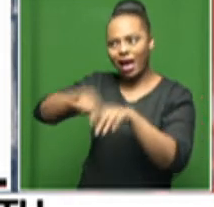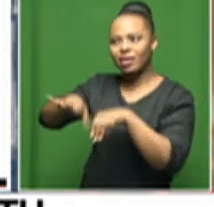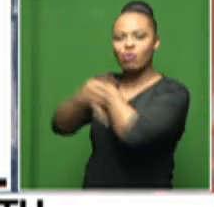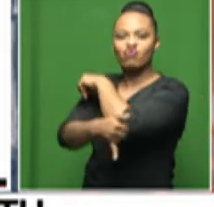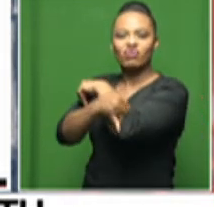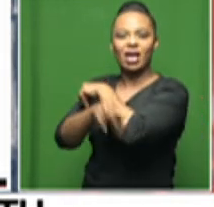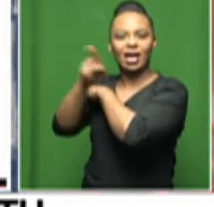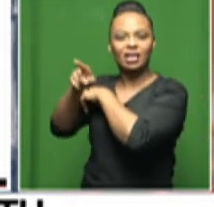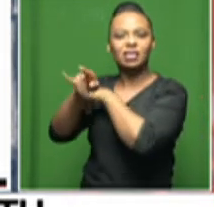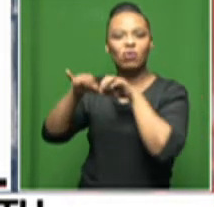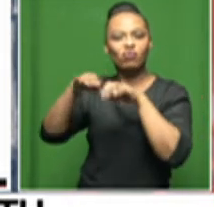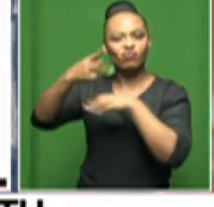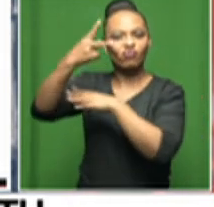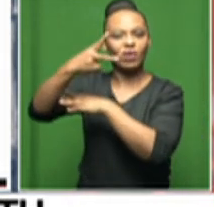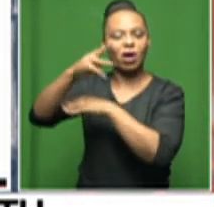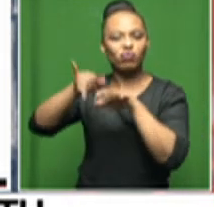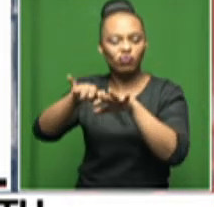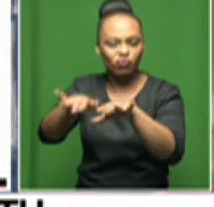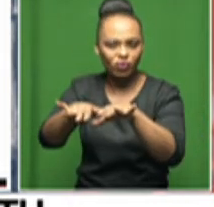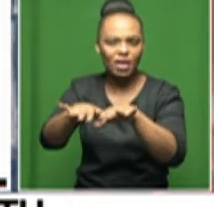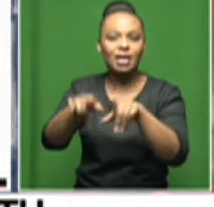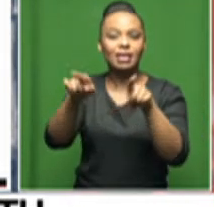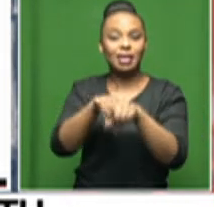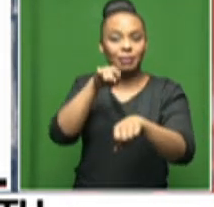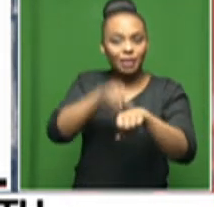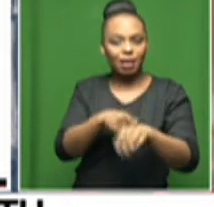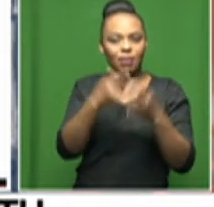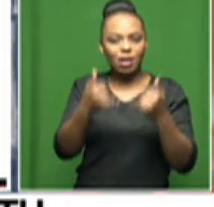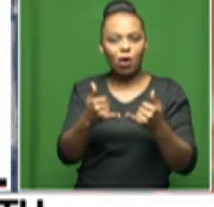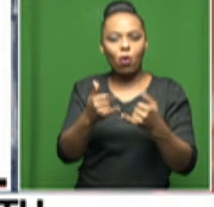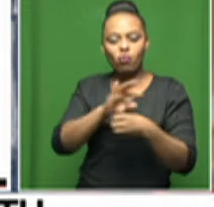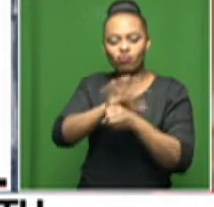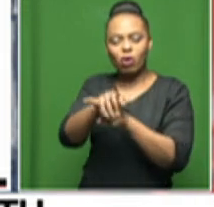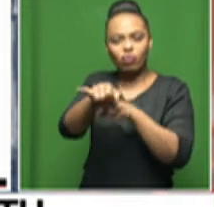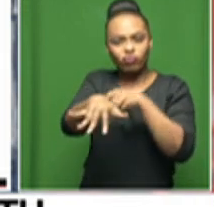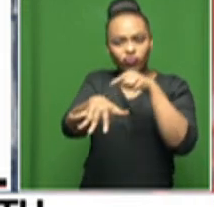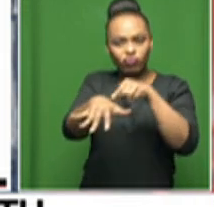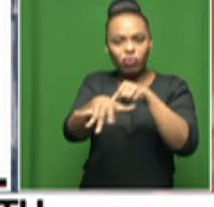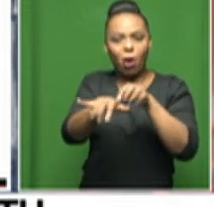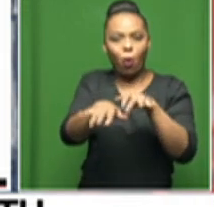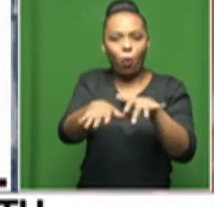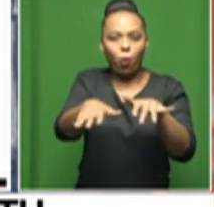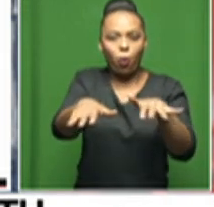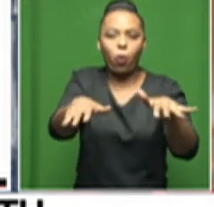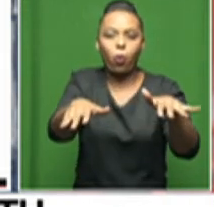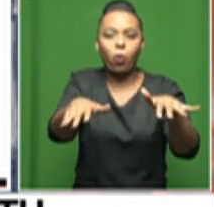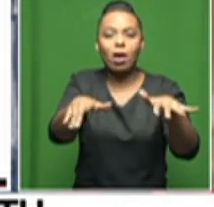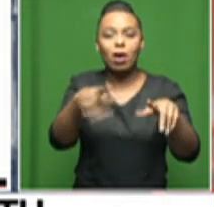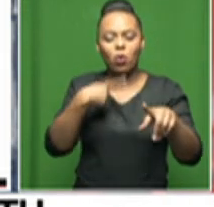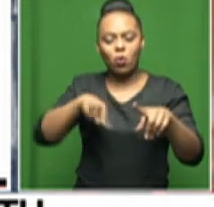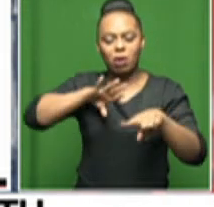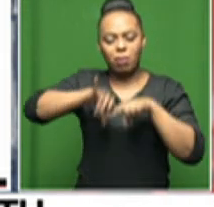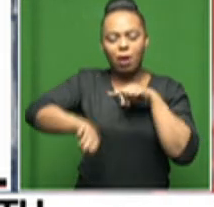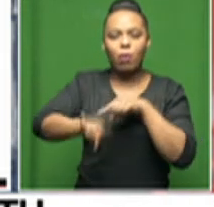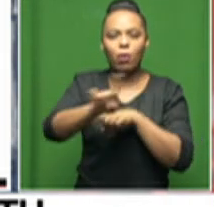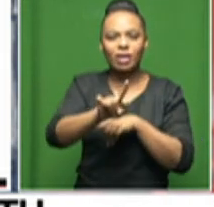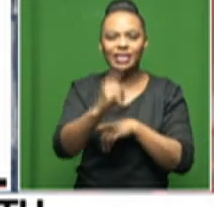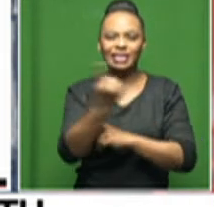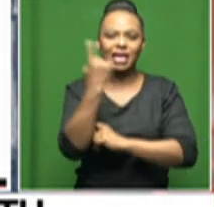wave, and it was at the time when new lineages of the virus were emerging. So what we found was that a single dose of